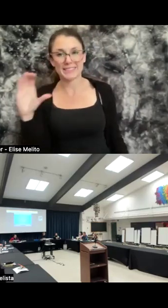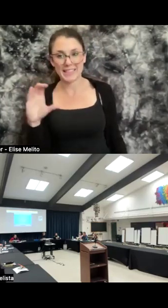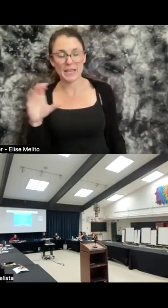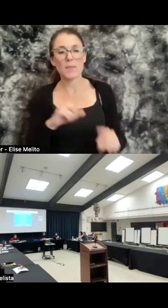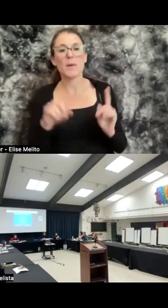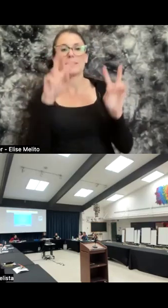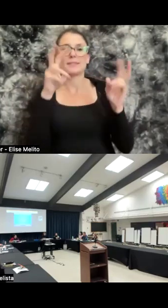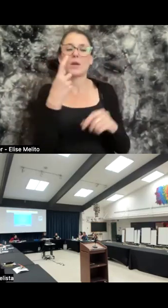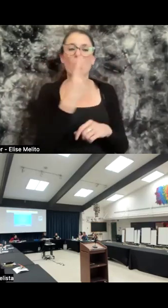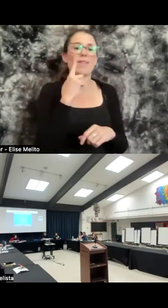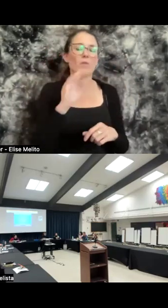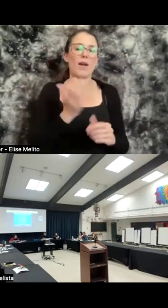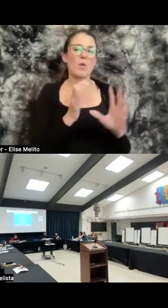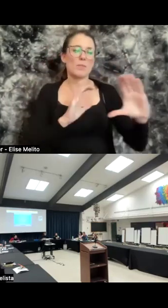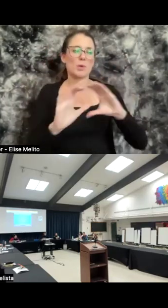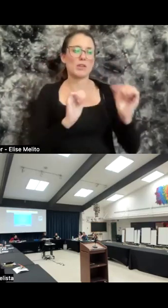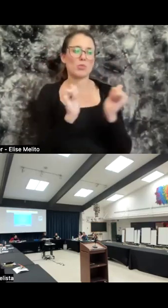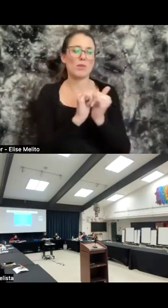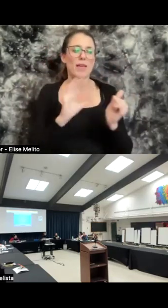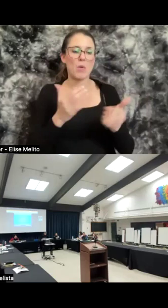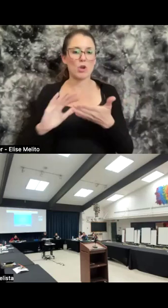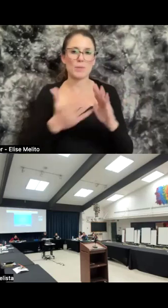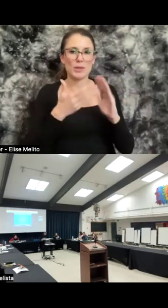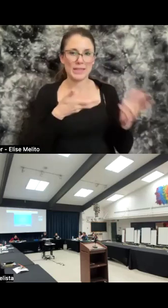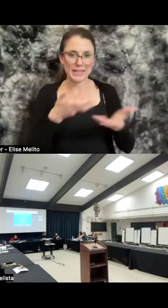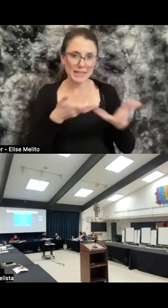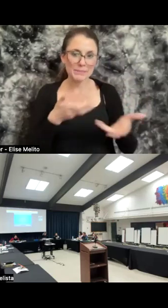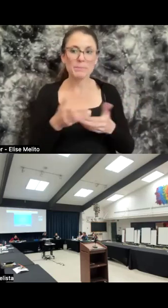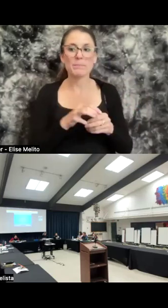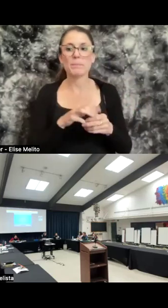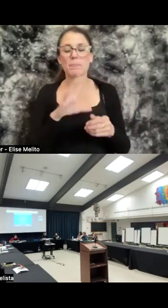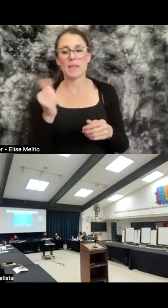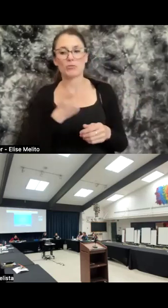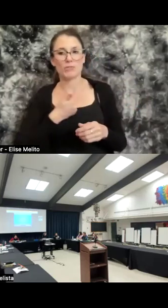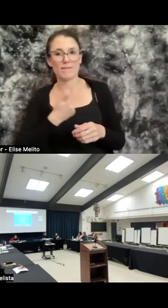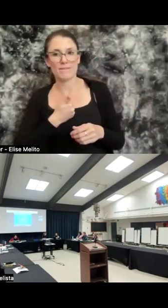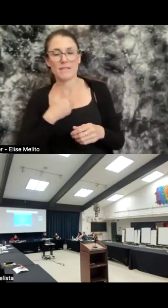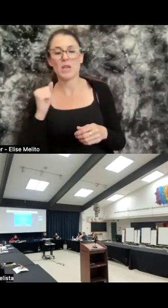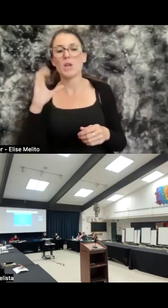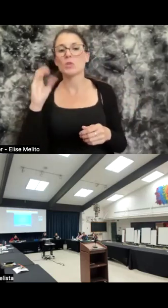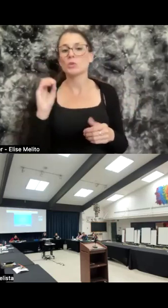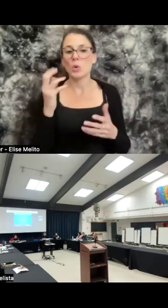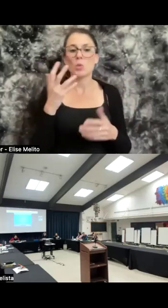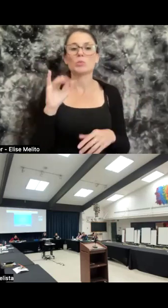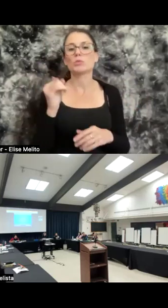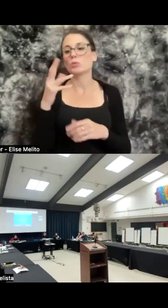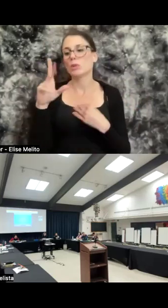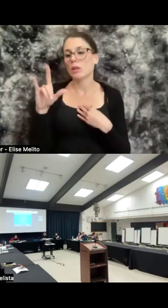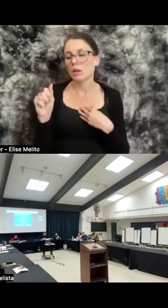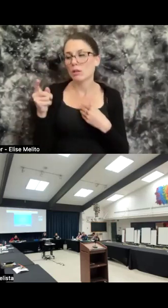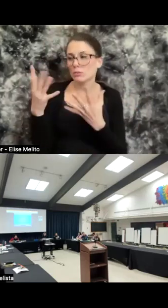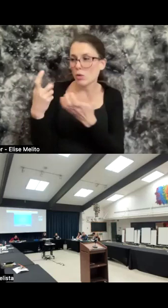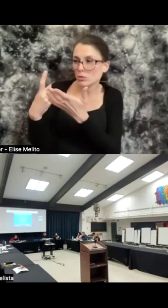for the purposes of our communication with our community and ourselves. And so we've, Julia, you want to speak to